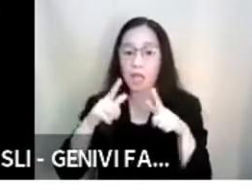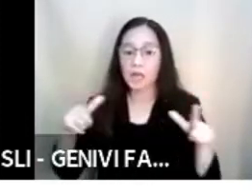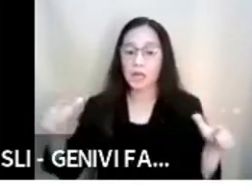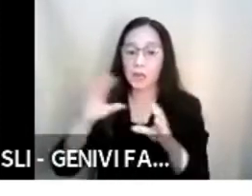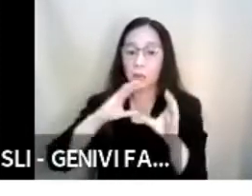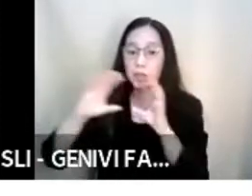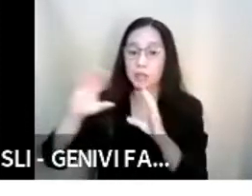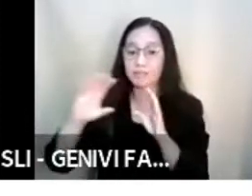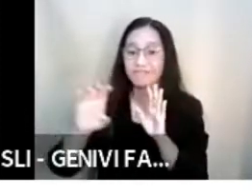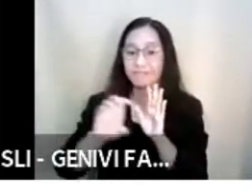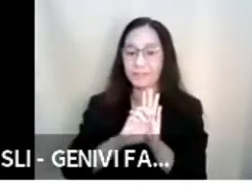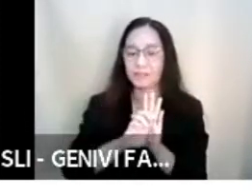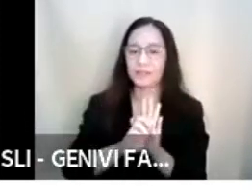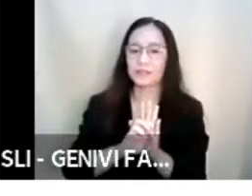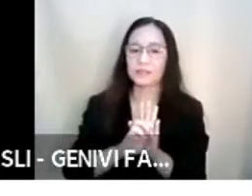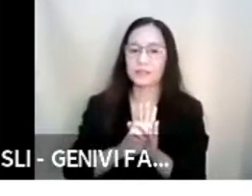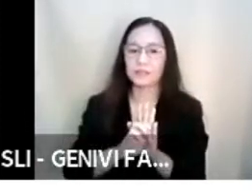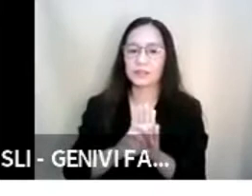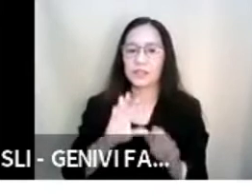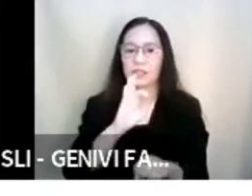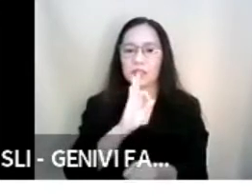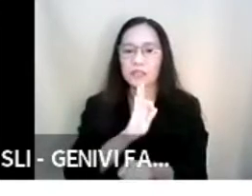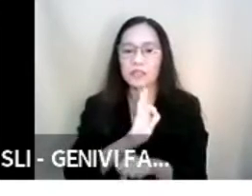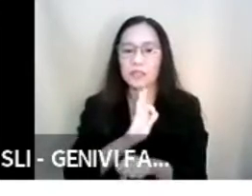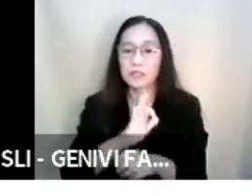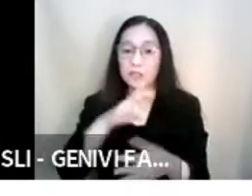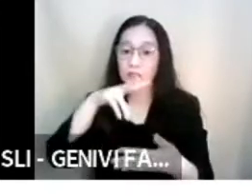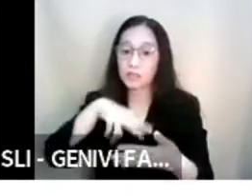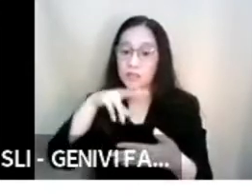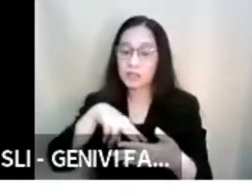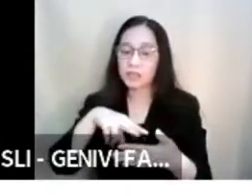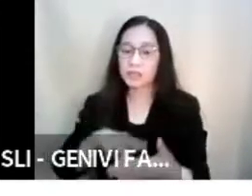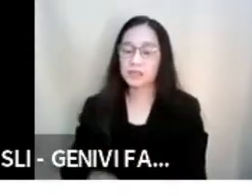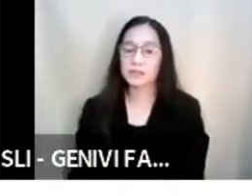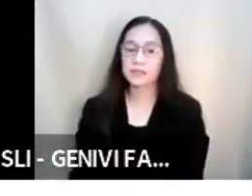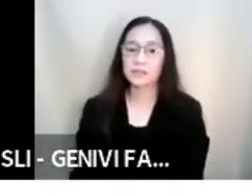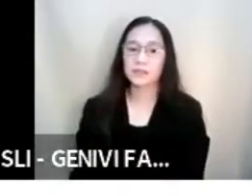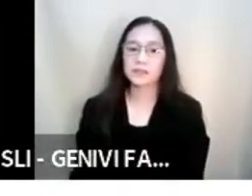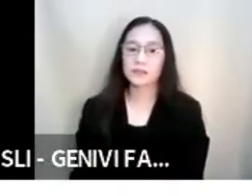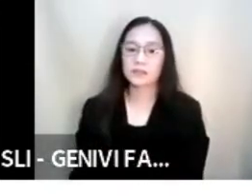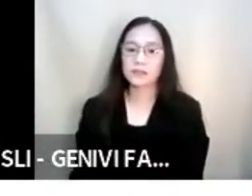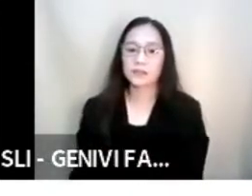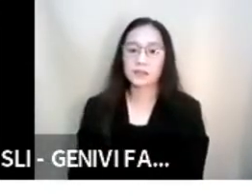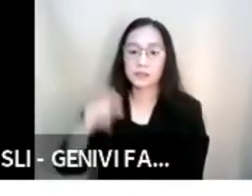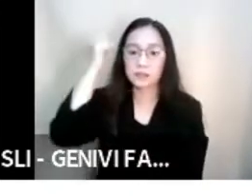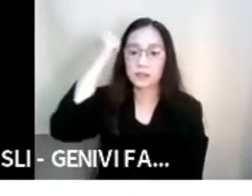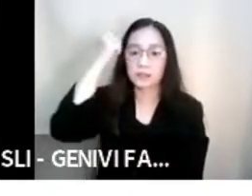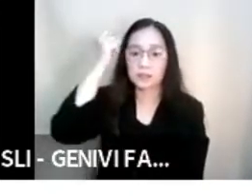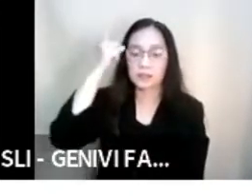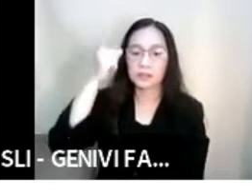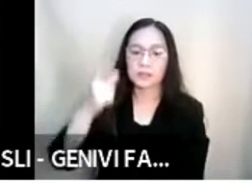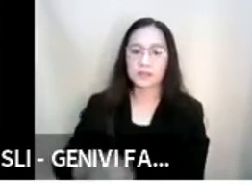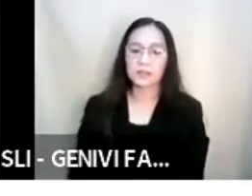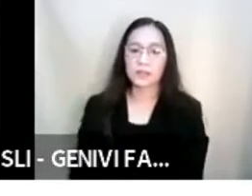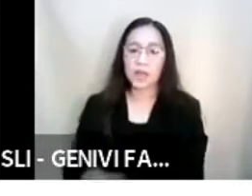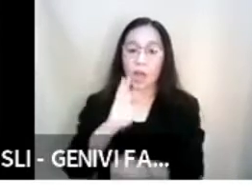for example, when we talk about functional reading, and reading and comprehension, yung functional